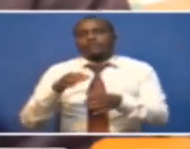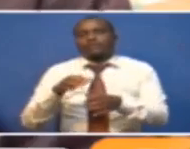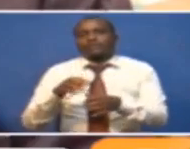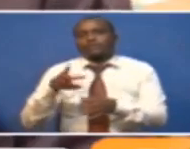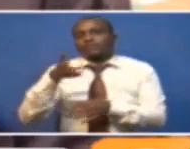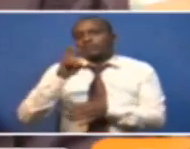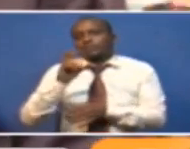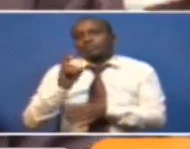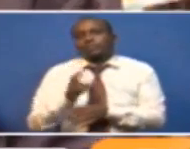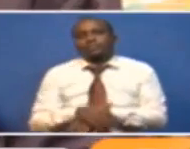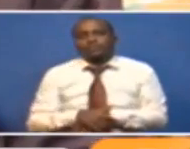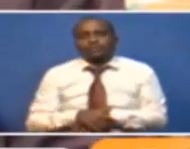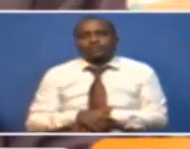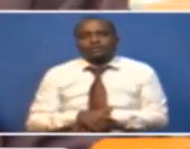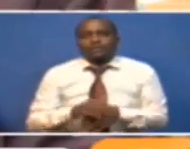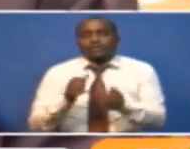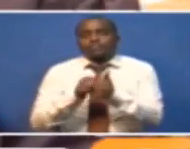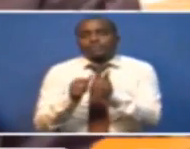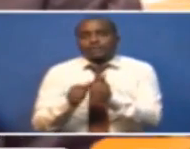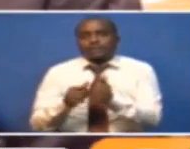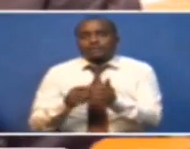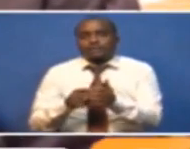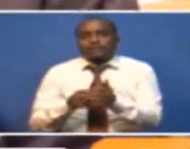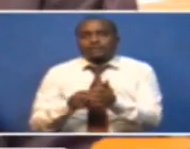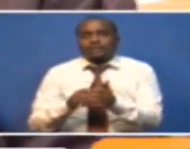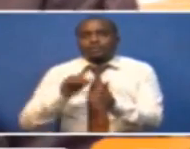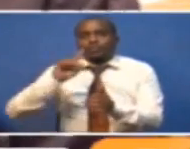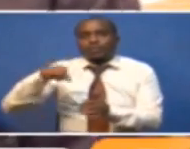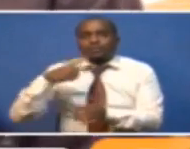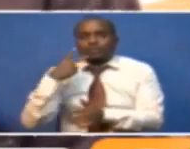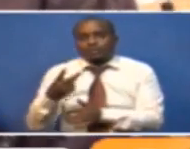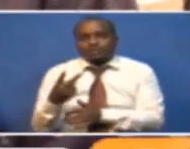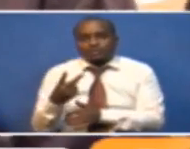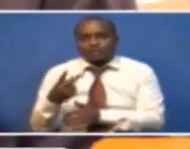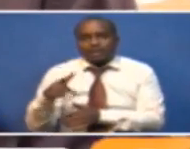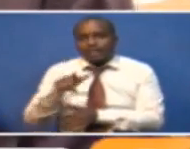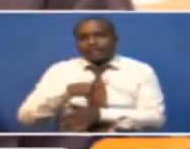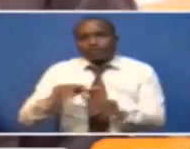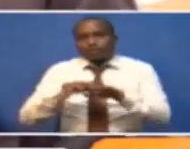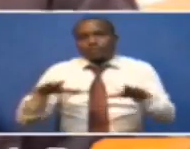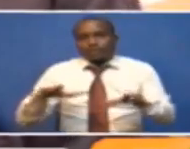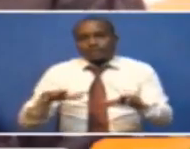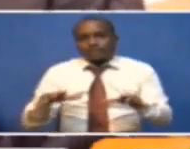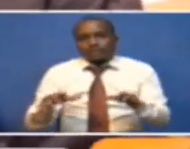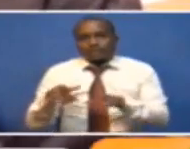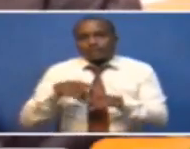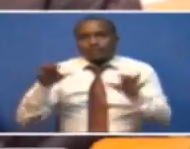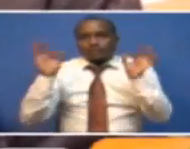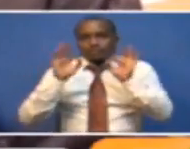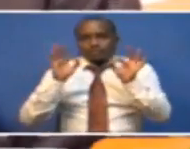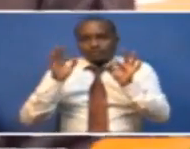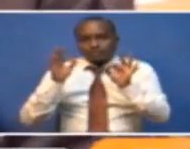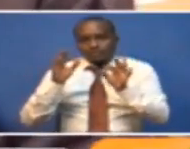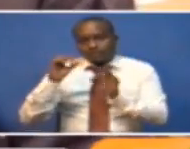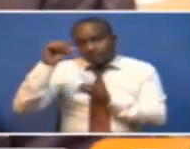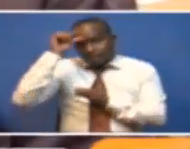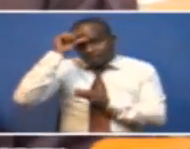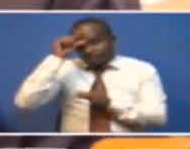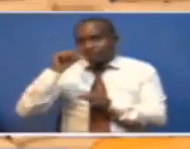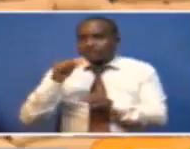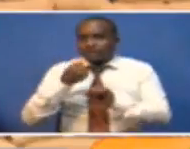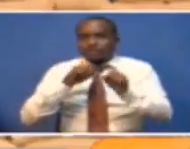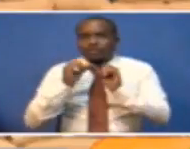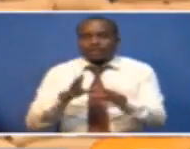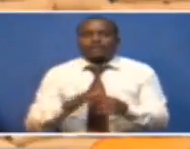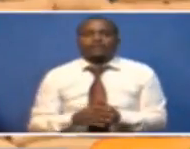bei ya mahindi sasa ni 1200 kwa local market. Na tumeshangaa serikali ya wachukui hatua yoyote,